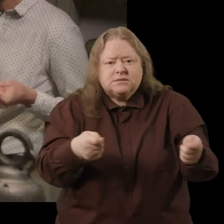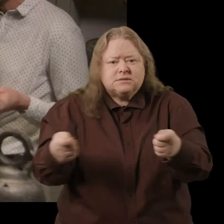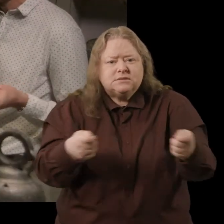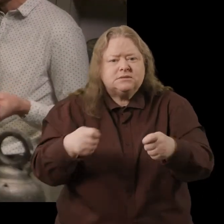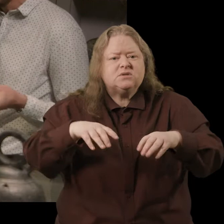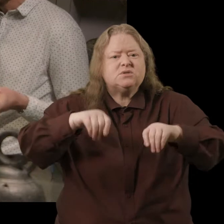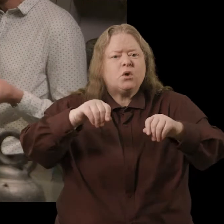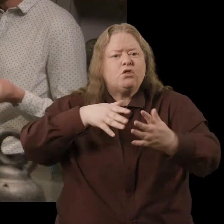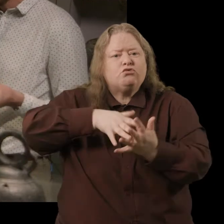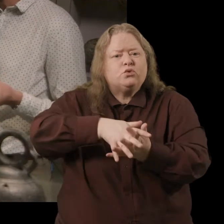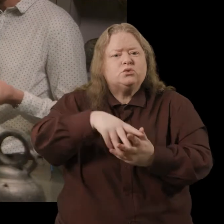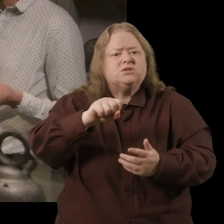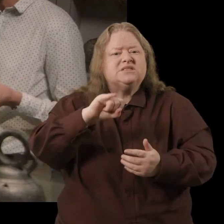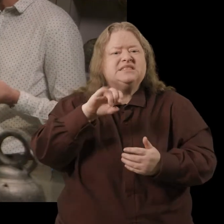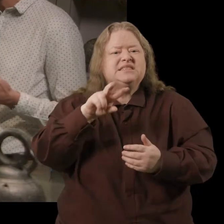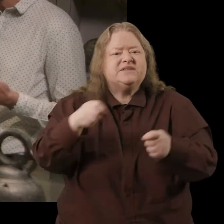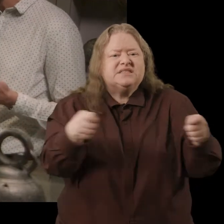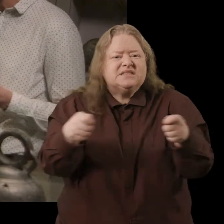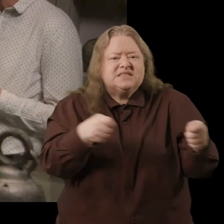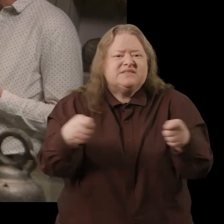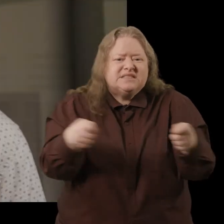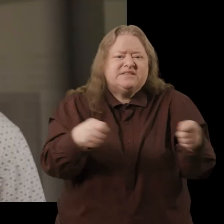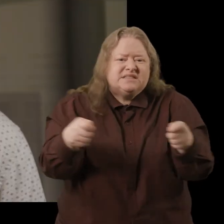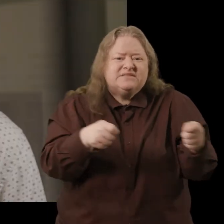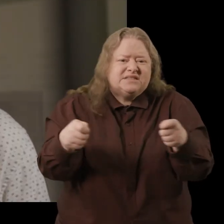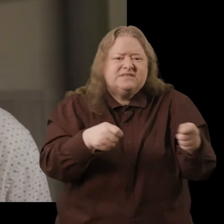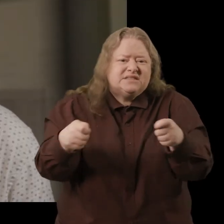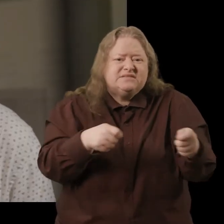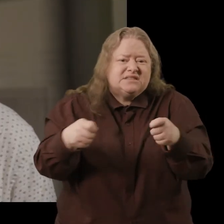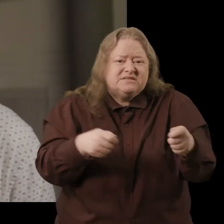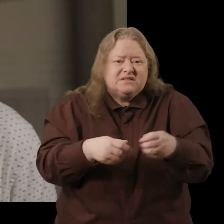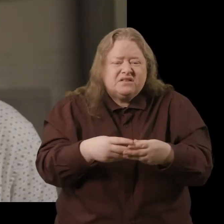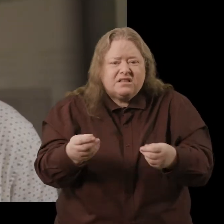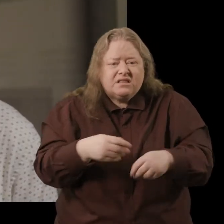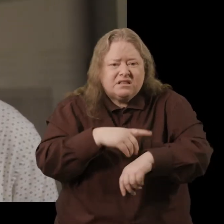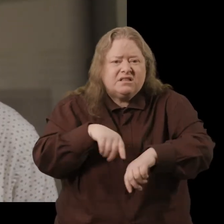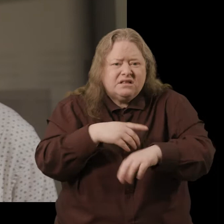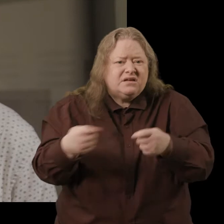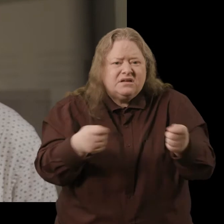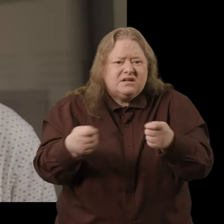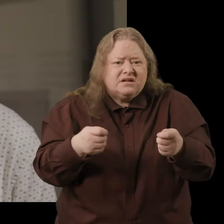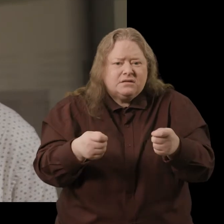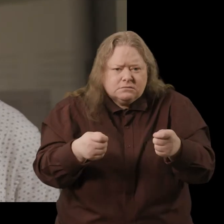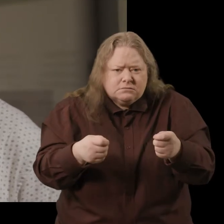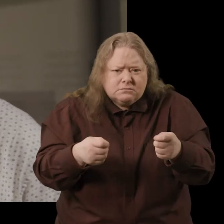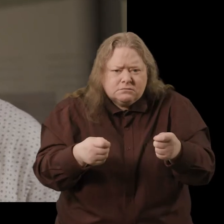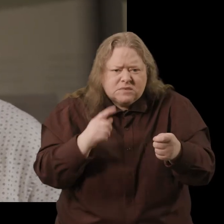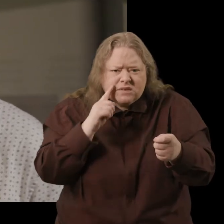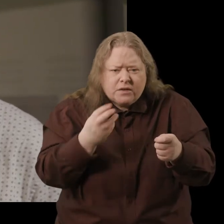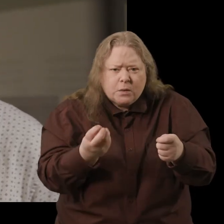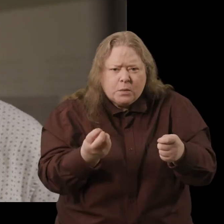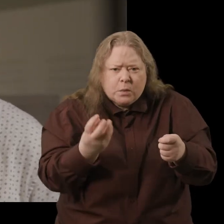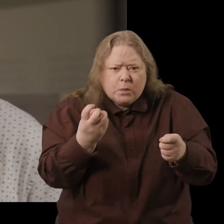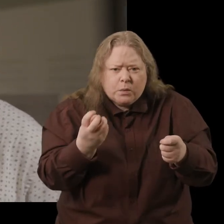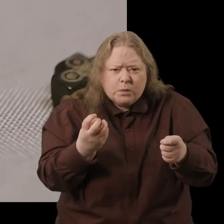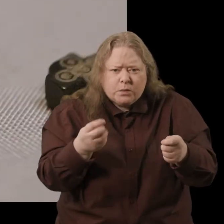soil through a sieve, sieving all day long and not finding a whole lot. And then the end of the day, suddenly he saw this glinting